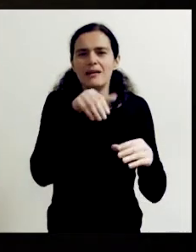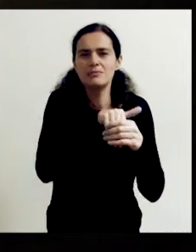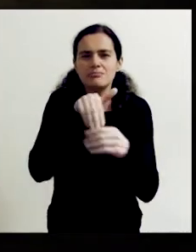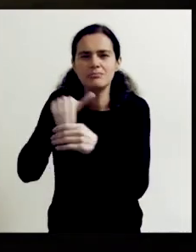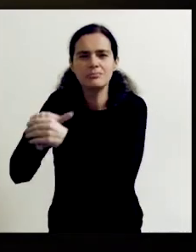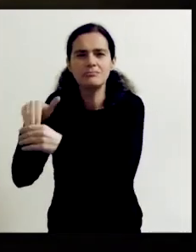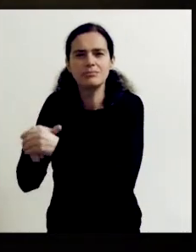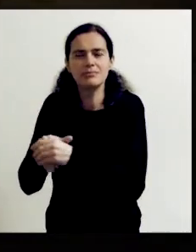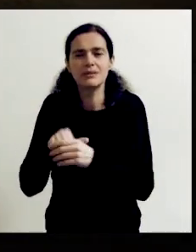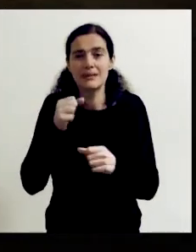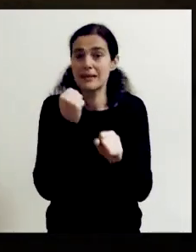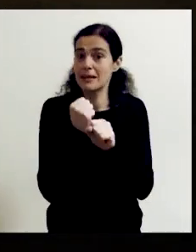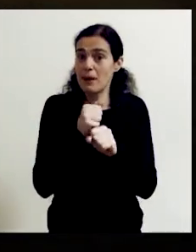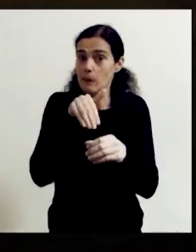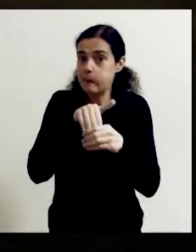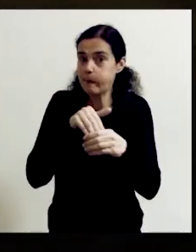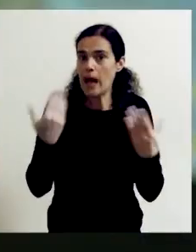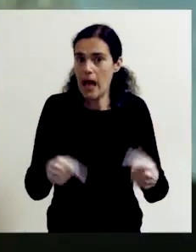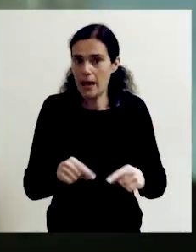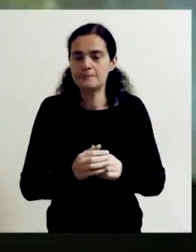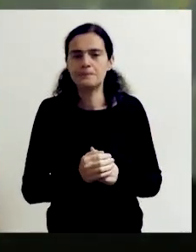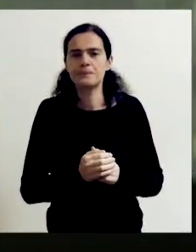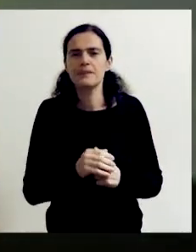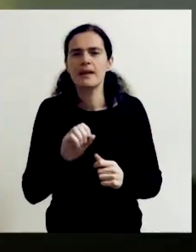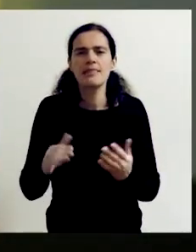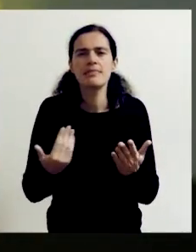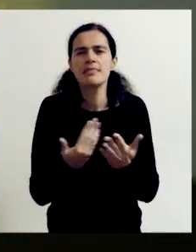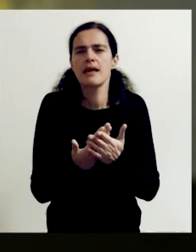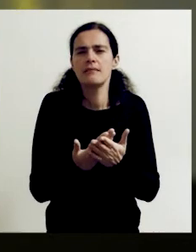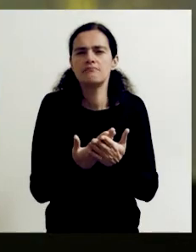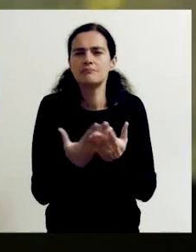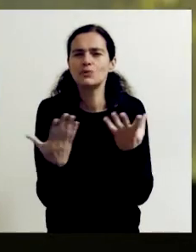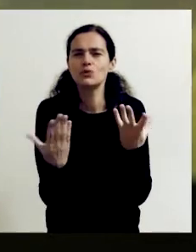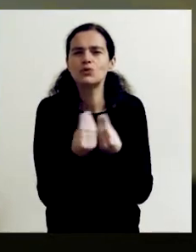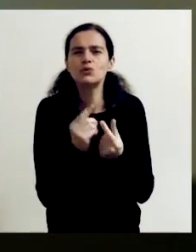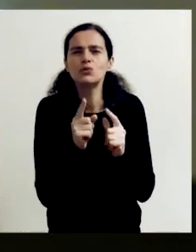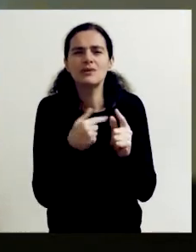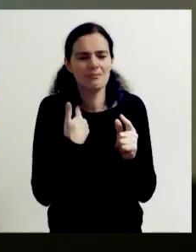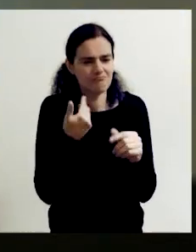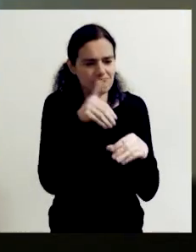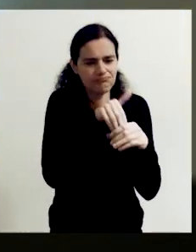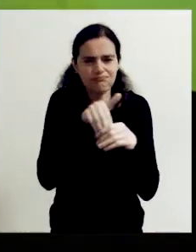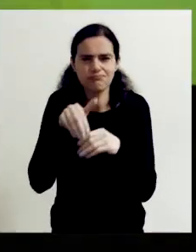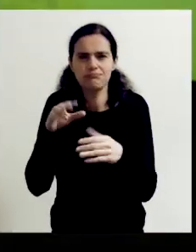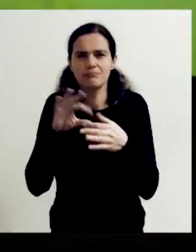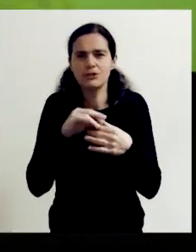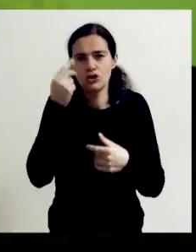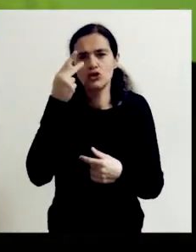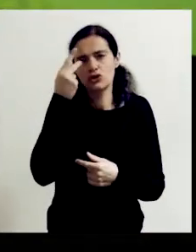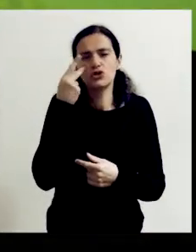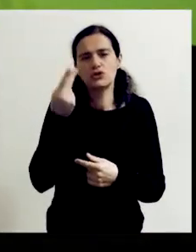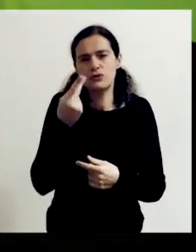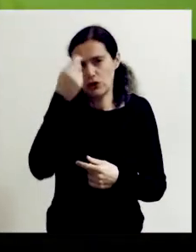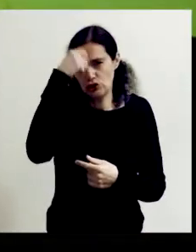have different elements that constitute a work that brings together elements